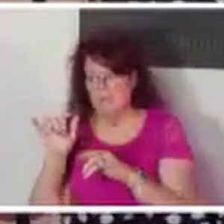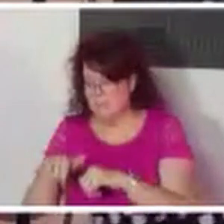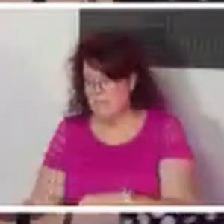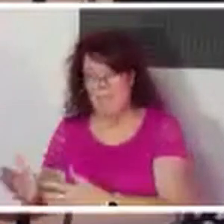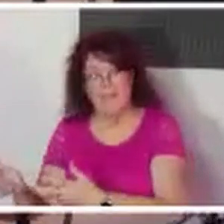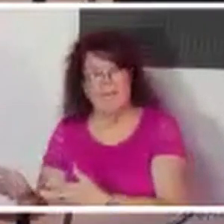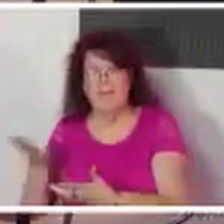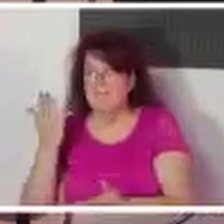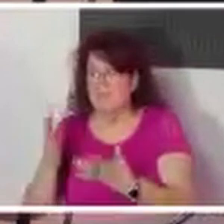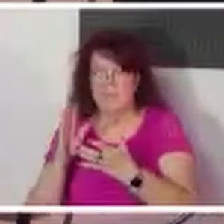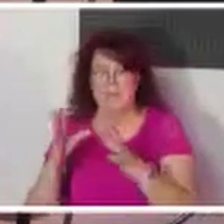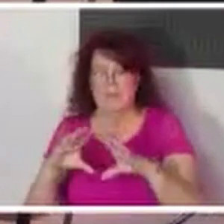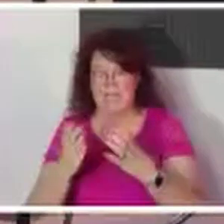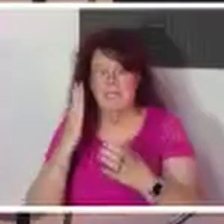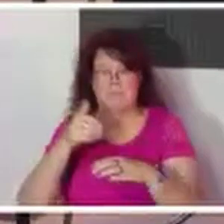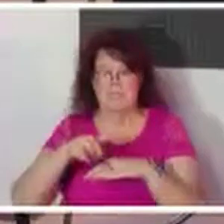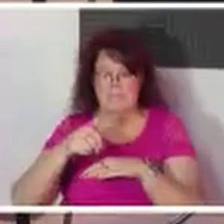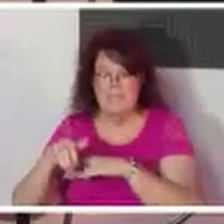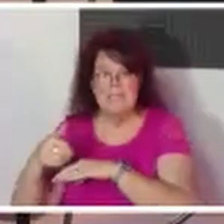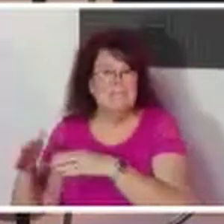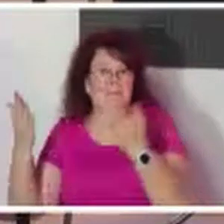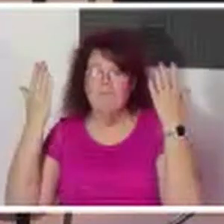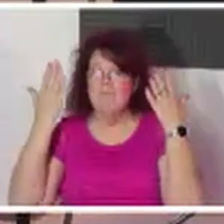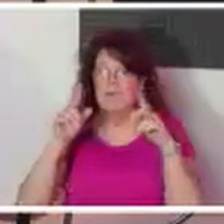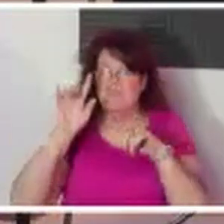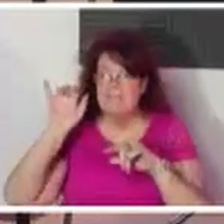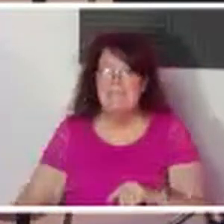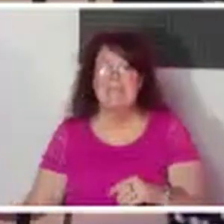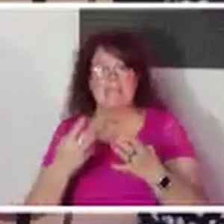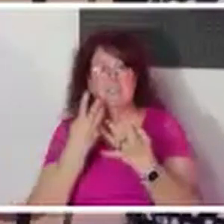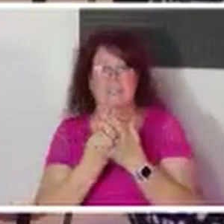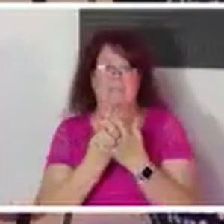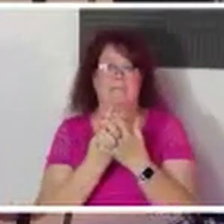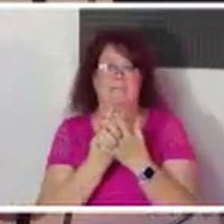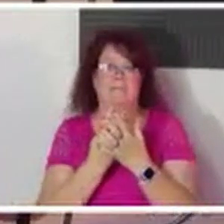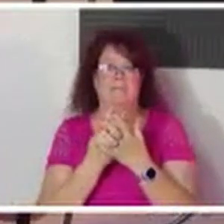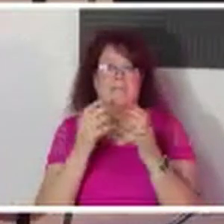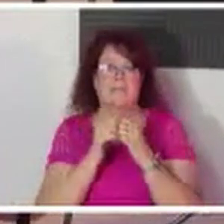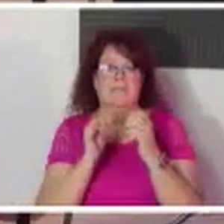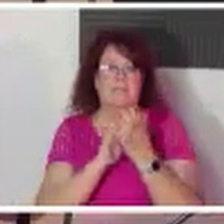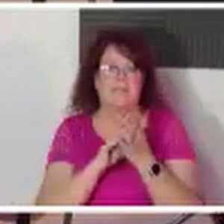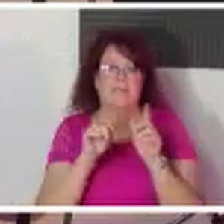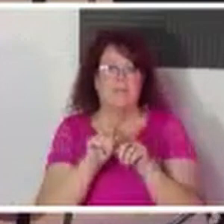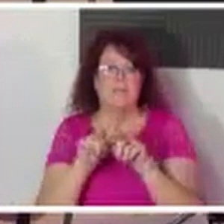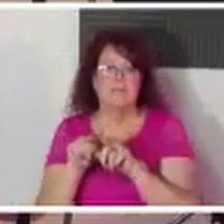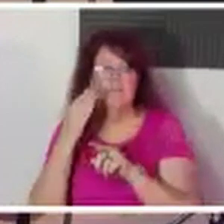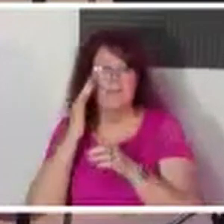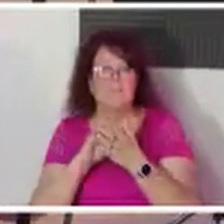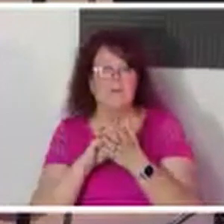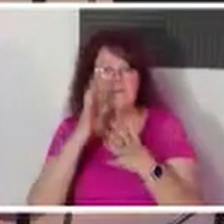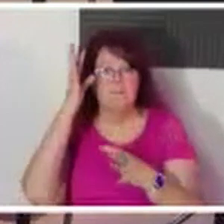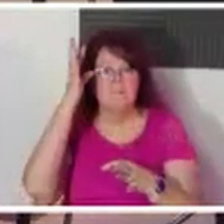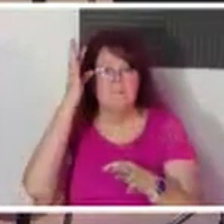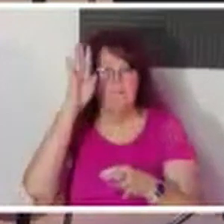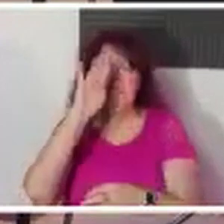very well be dismissed, et cetera, et cetera. So with that, we also know that the bail system